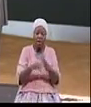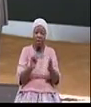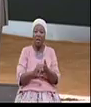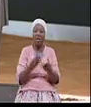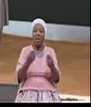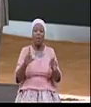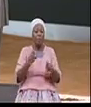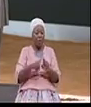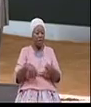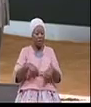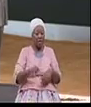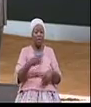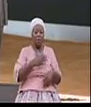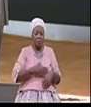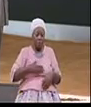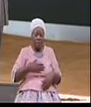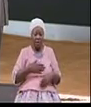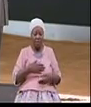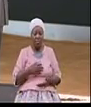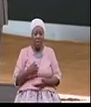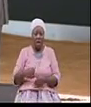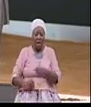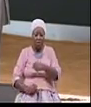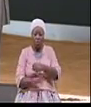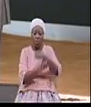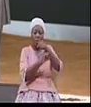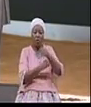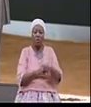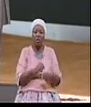settle this issue and